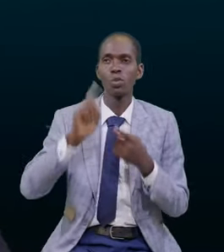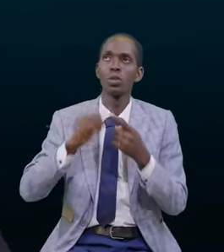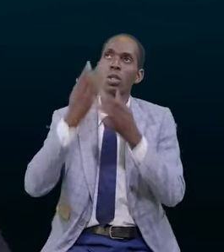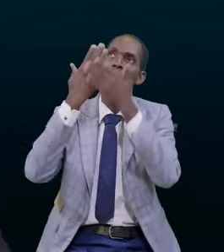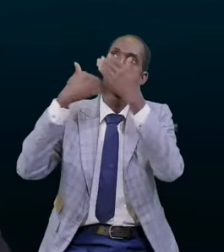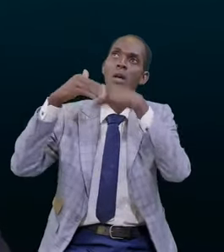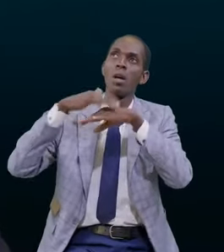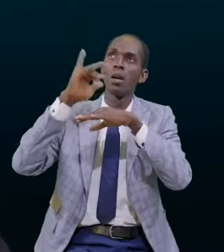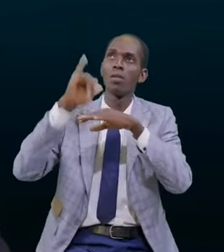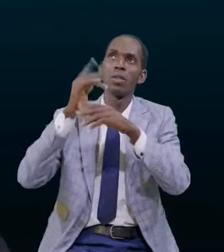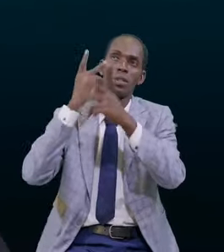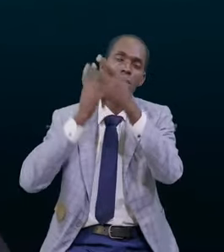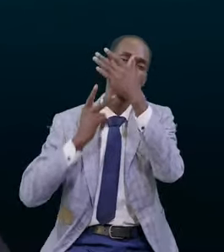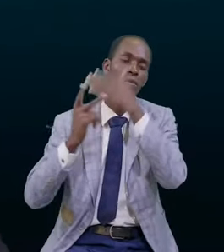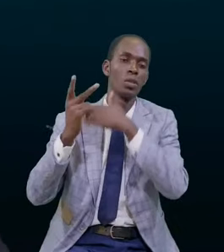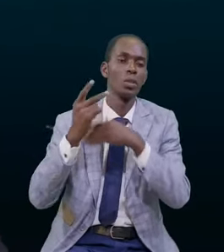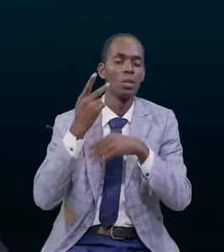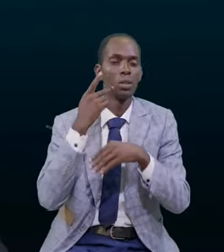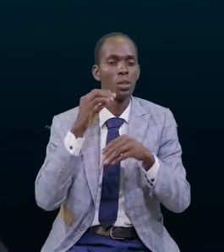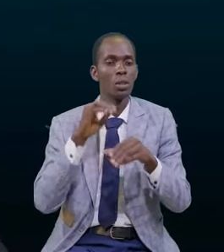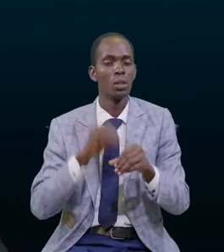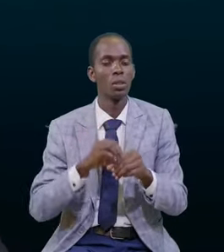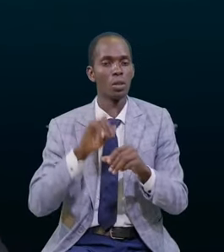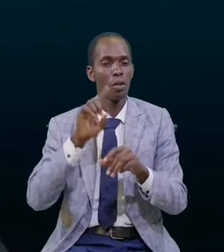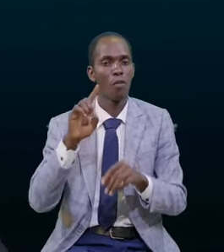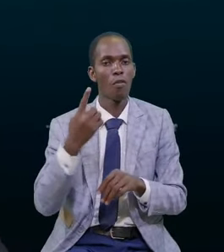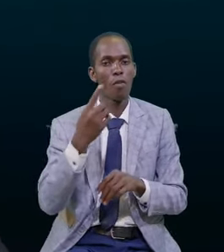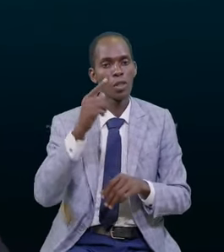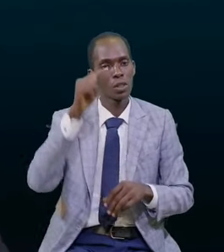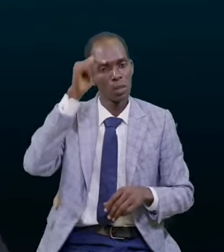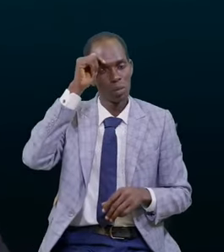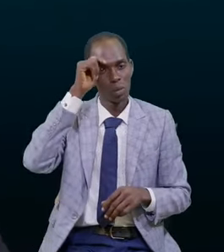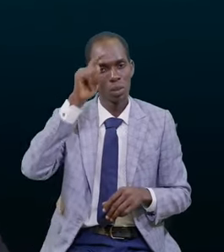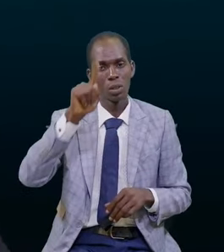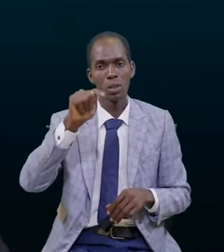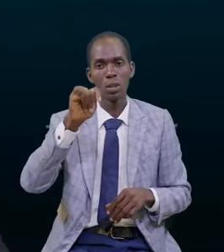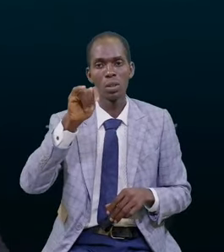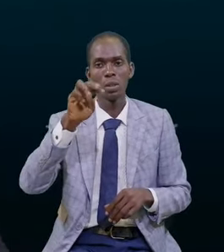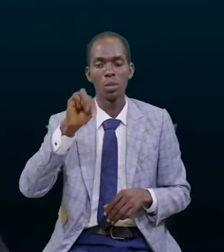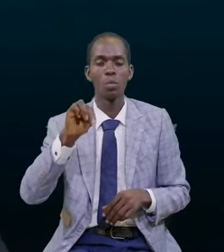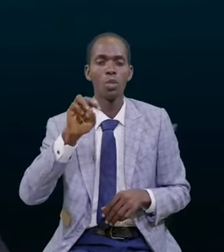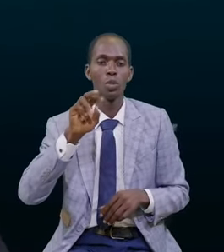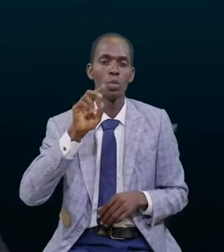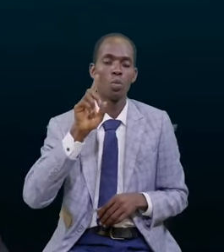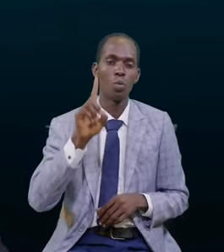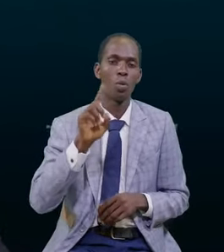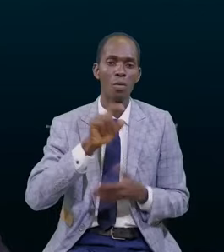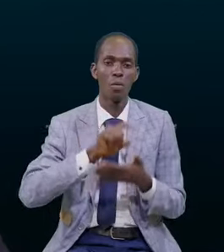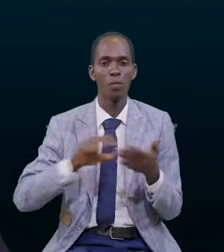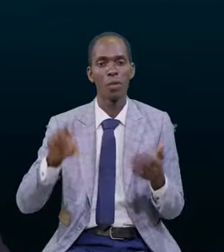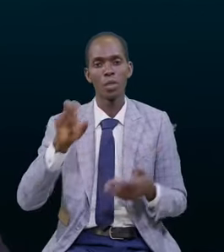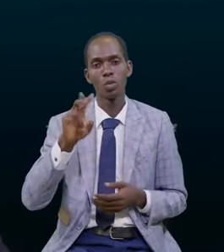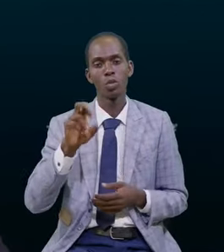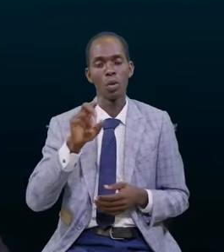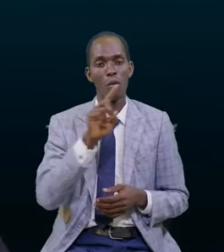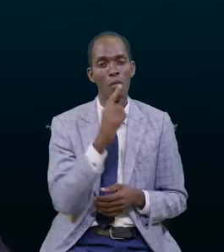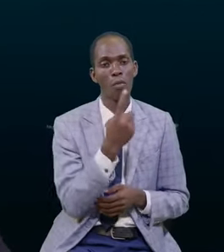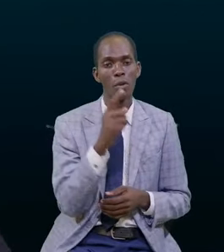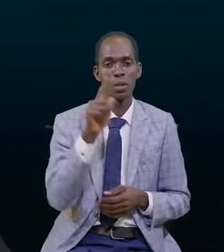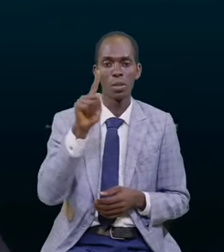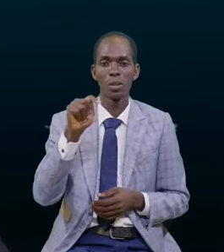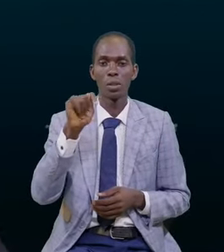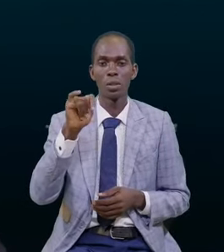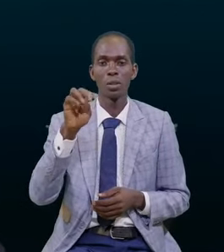chap 1 1 1 Timothy 1 I'm reading there from verse 12 1 Timothy